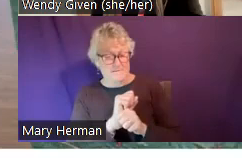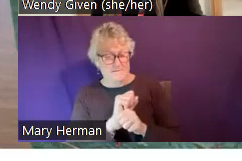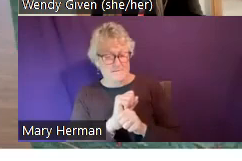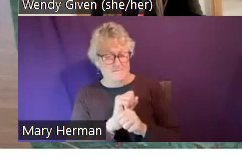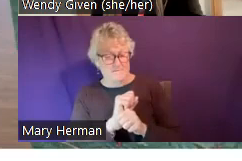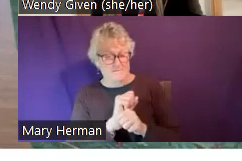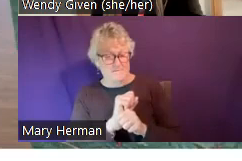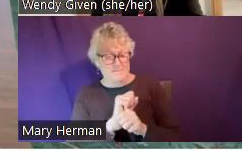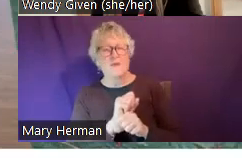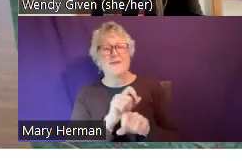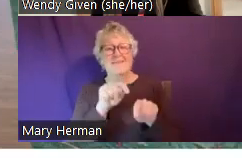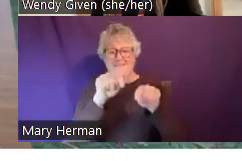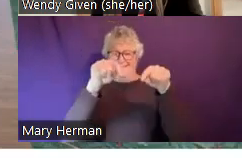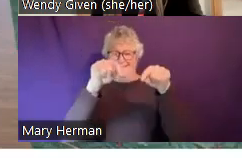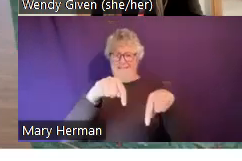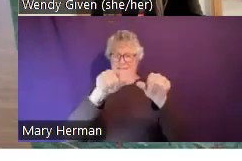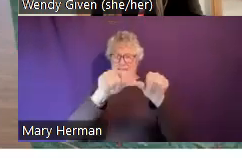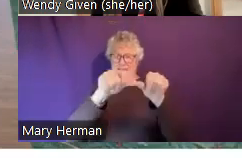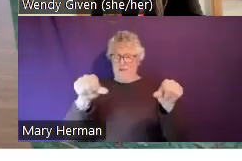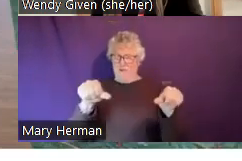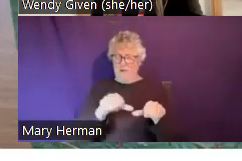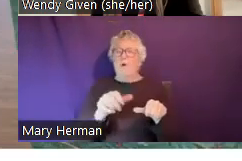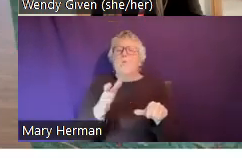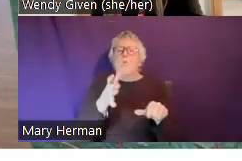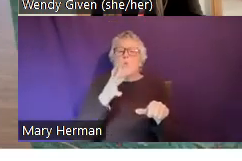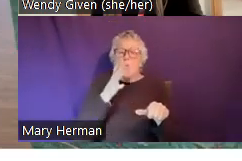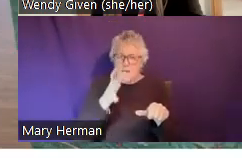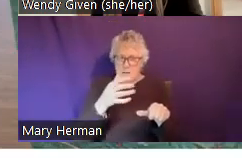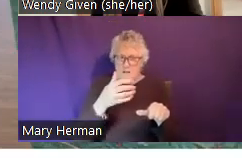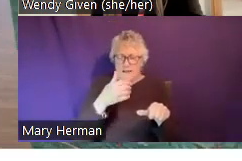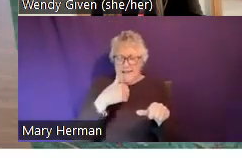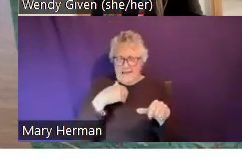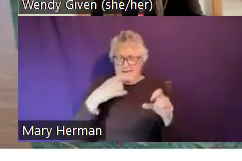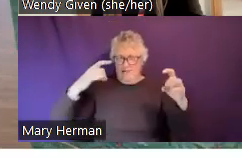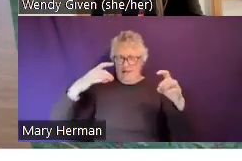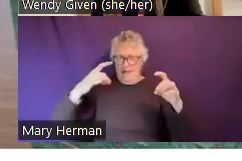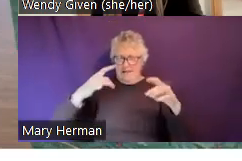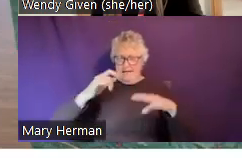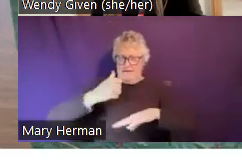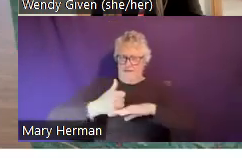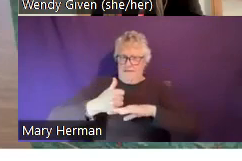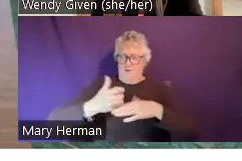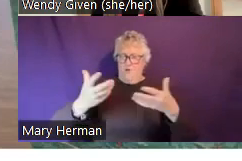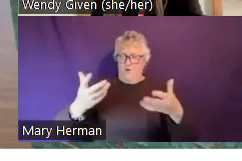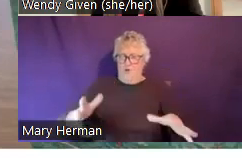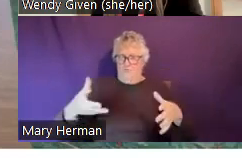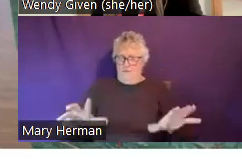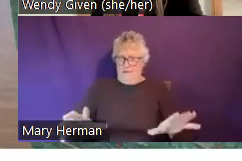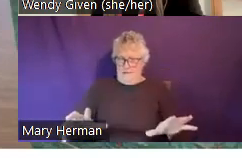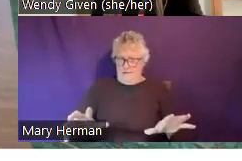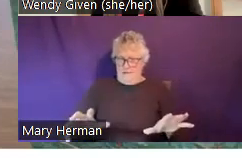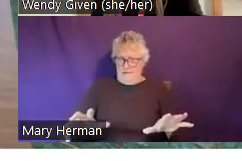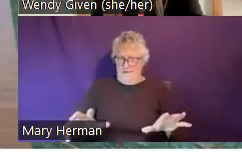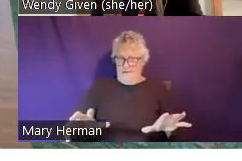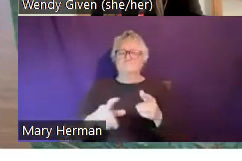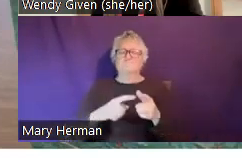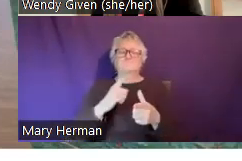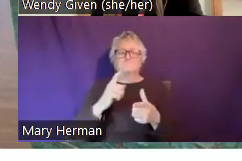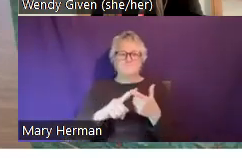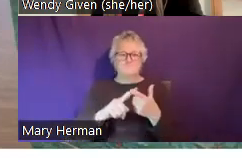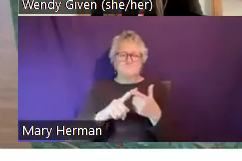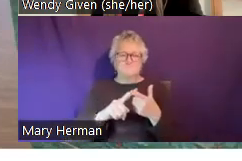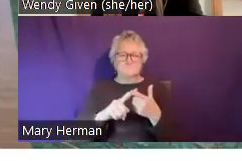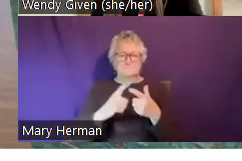this area will have lighting in it already, and then I think what we would do is see how that